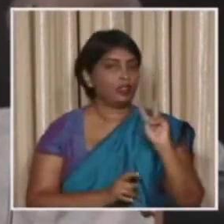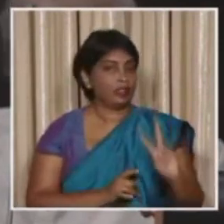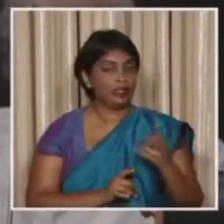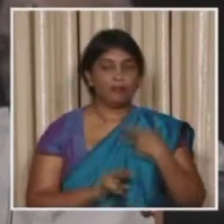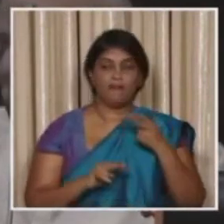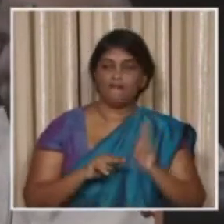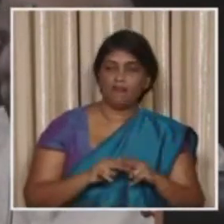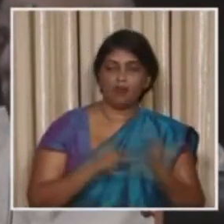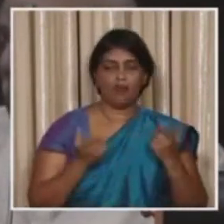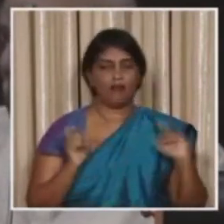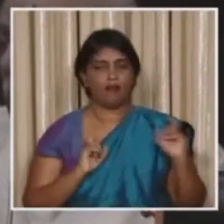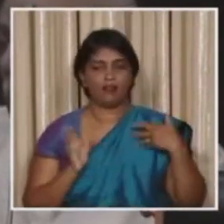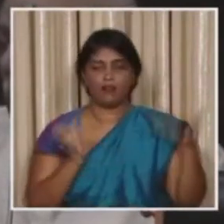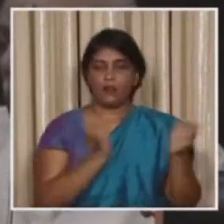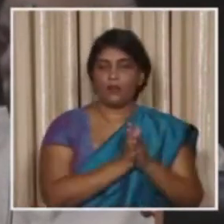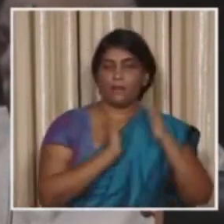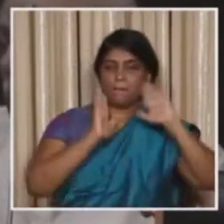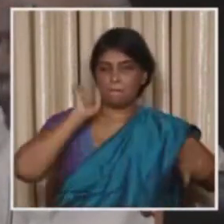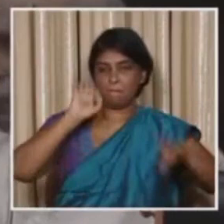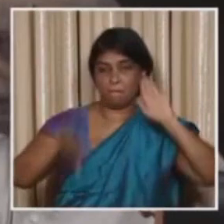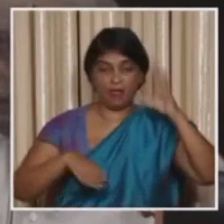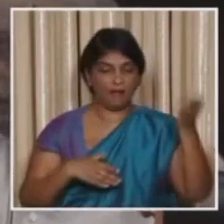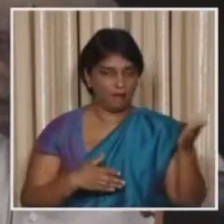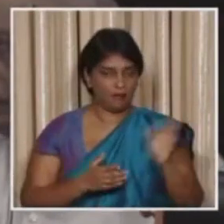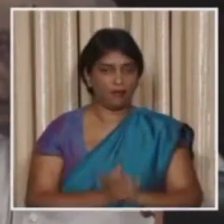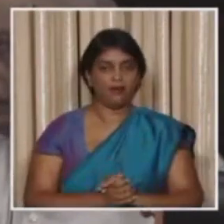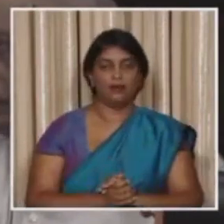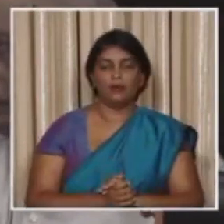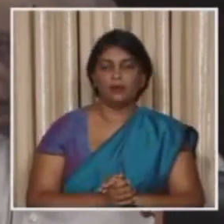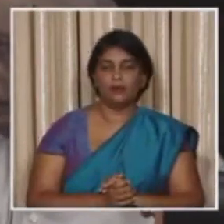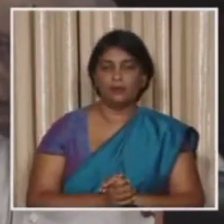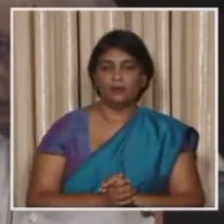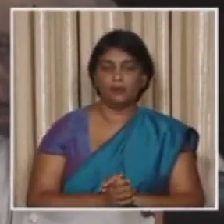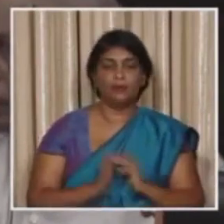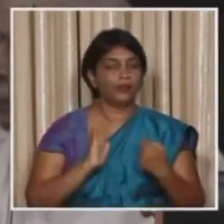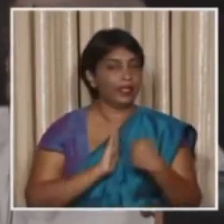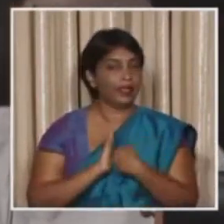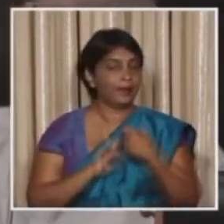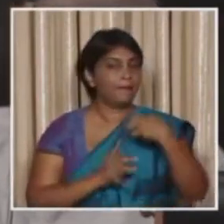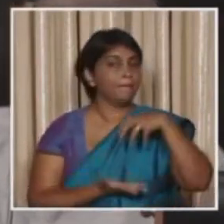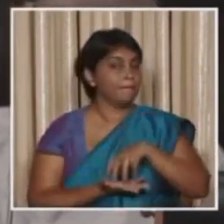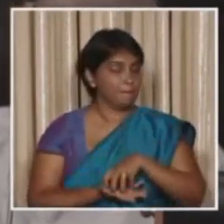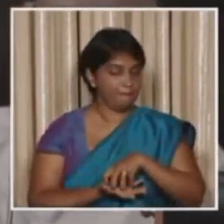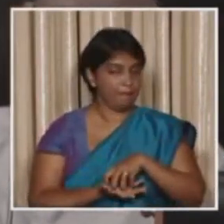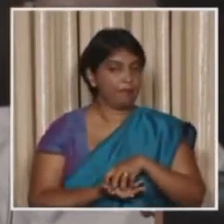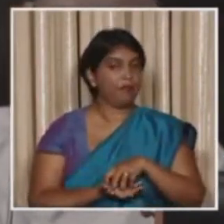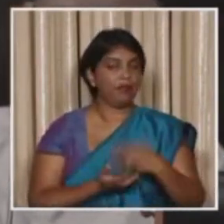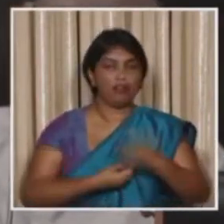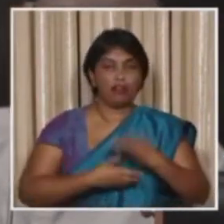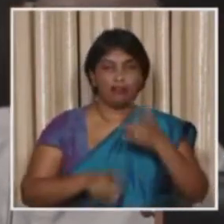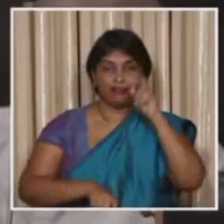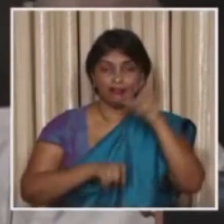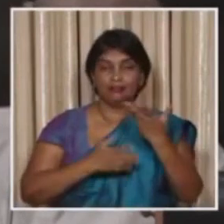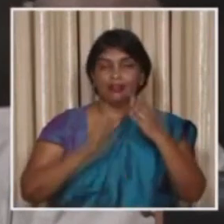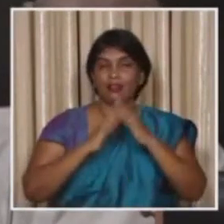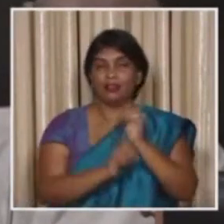in Pachela People Division. In the Eastern Province, IDPs are present only in Trincomalee and